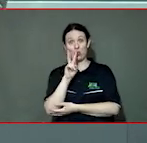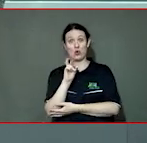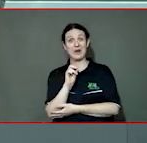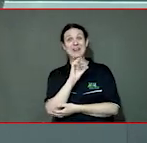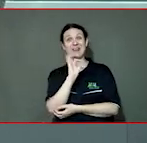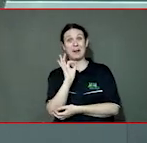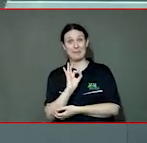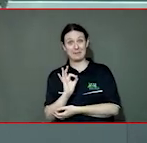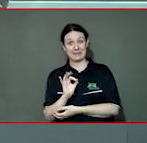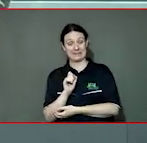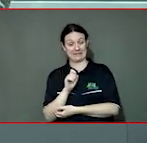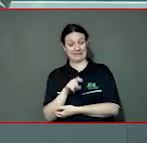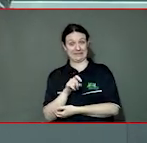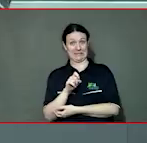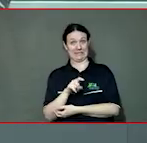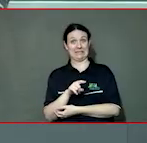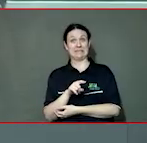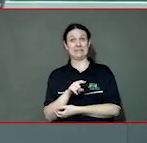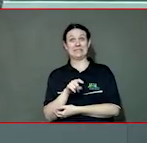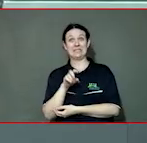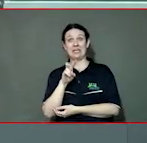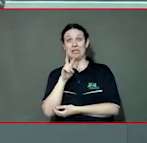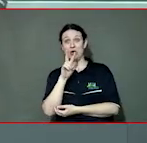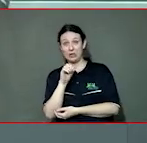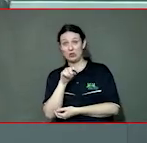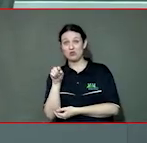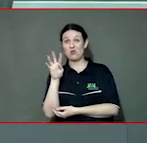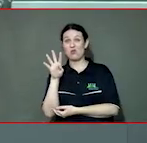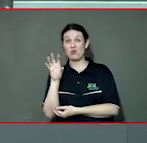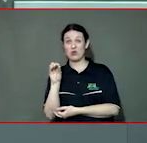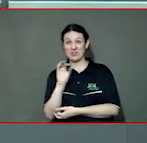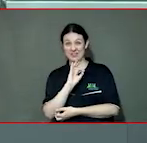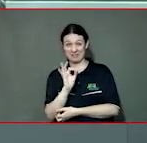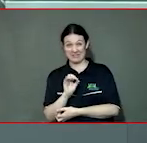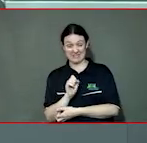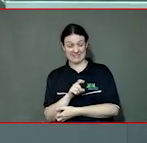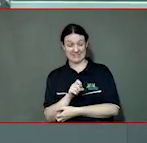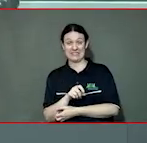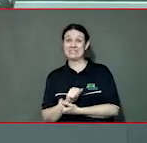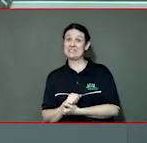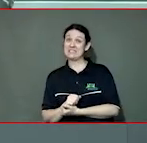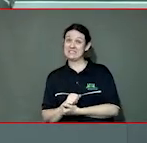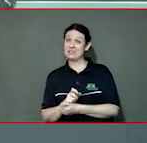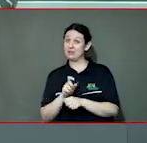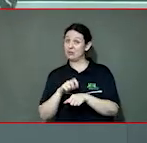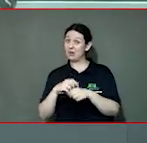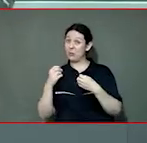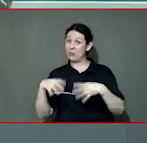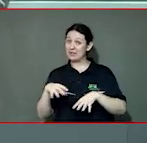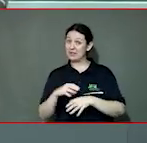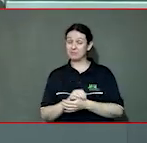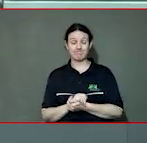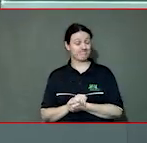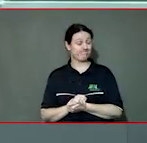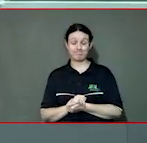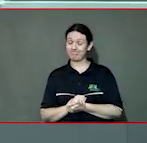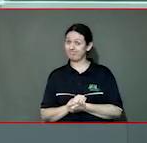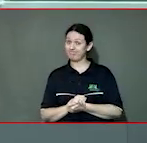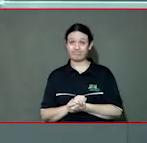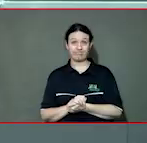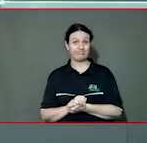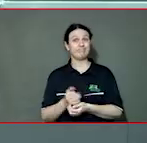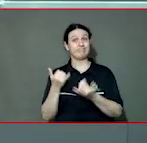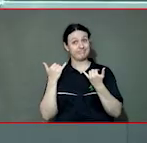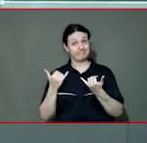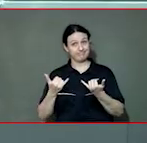of that. 20, 40, 40. So there's no time to waste. So you must start